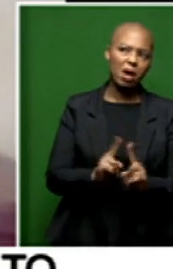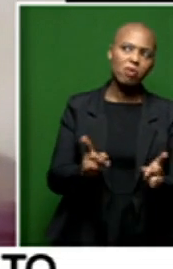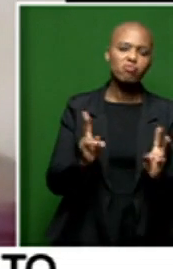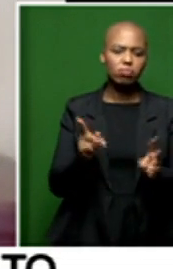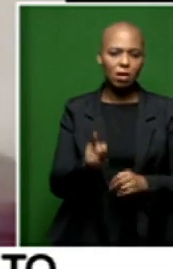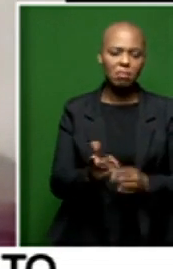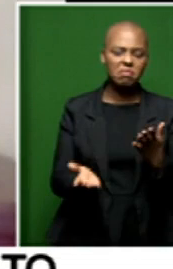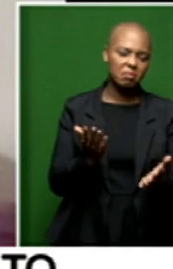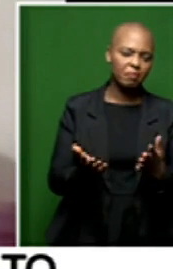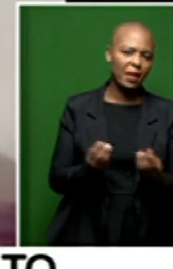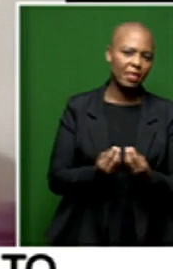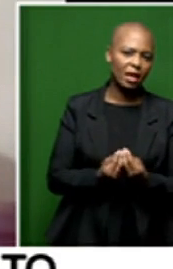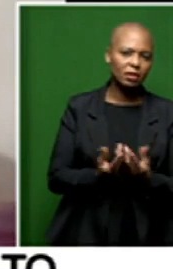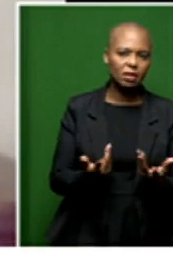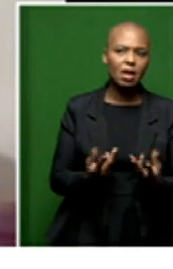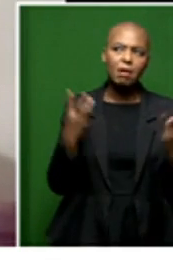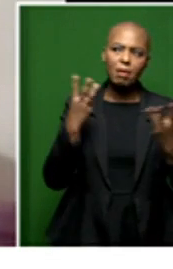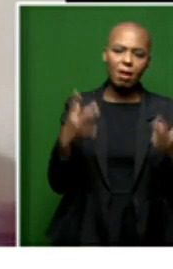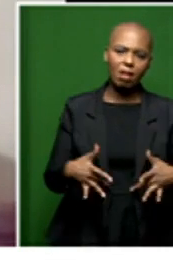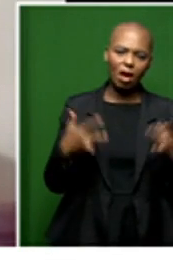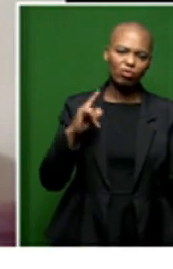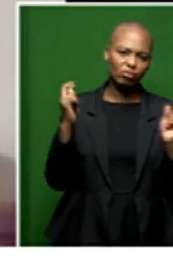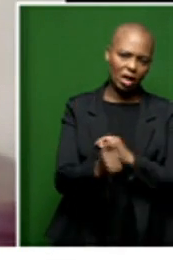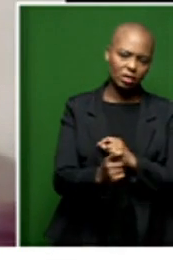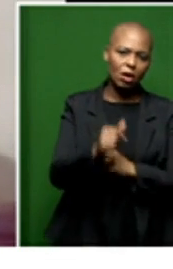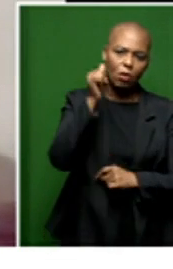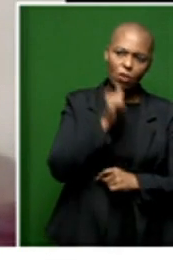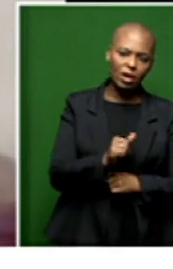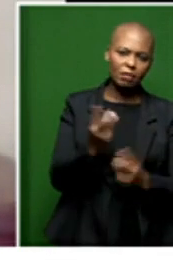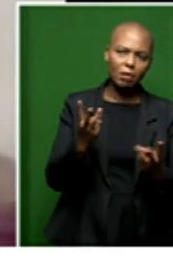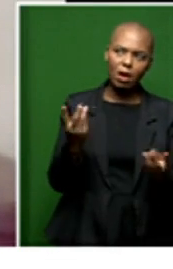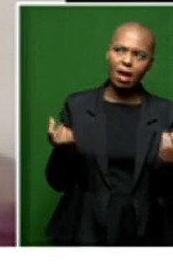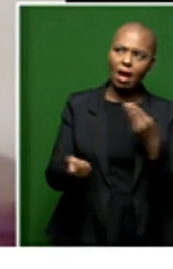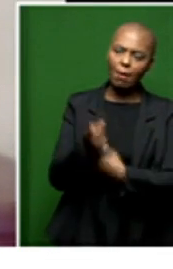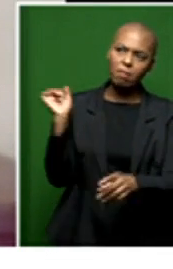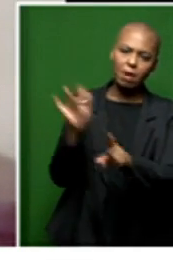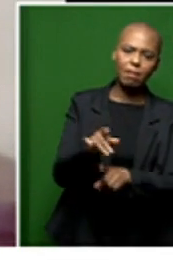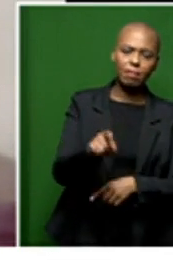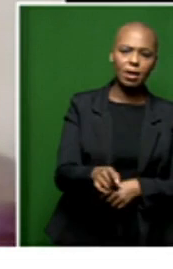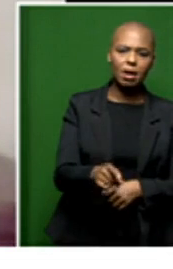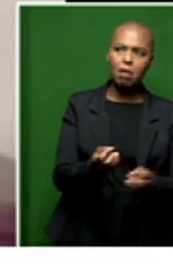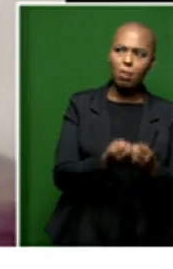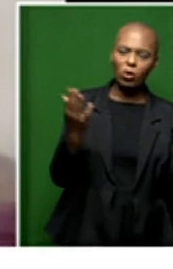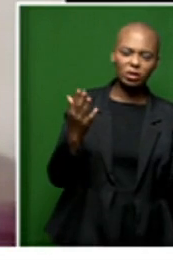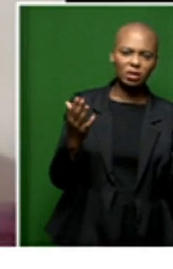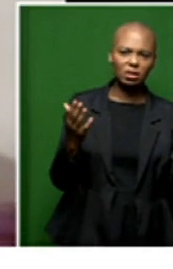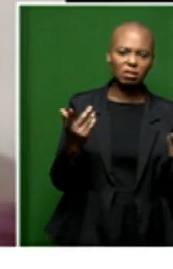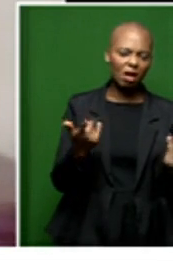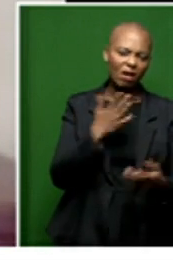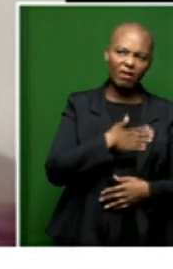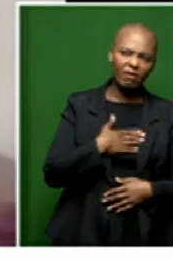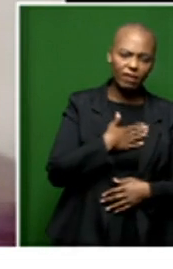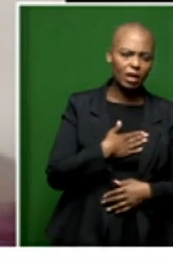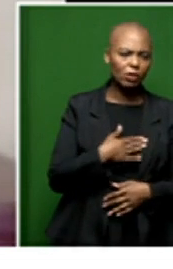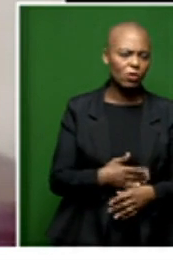is seeing the lives of people changed. I think when people walk into Storm Combat, Many of them feel a little